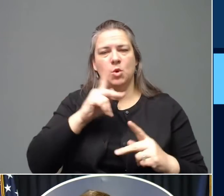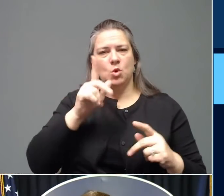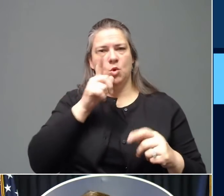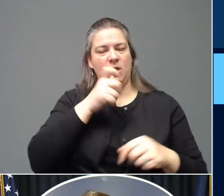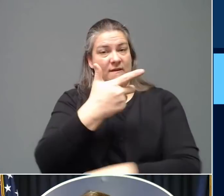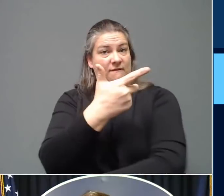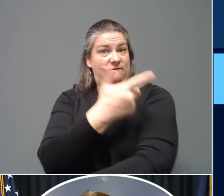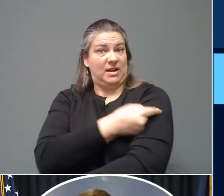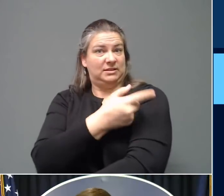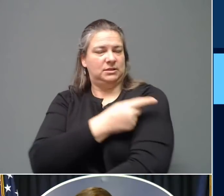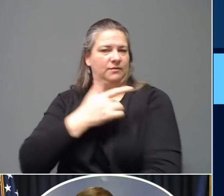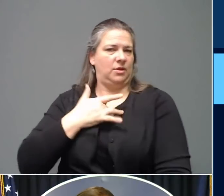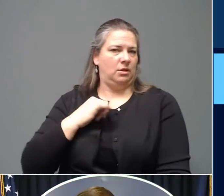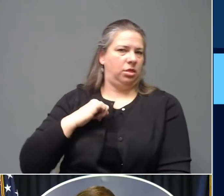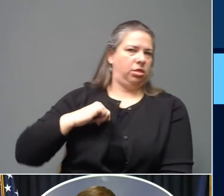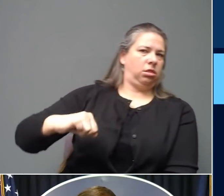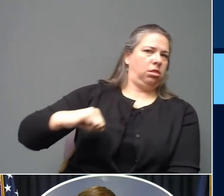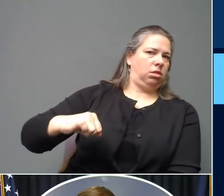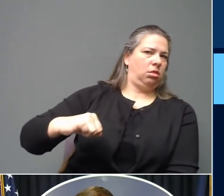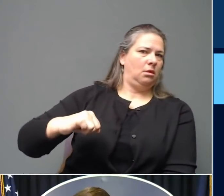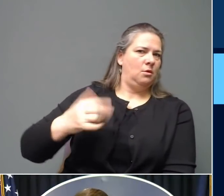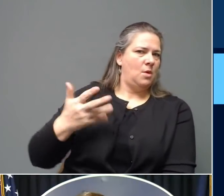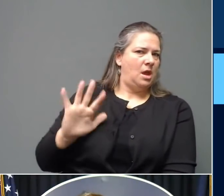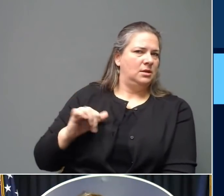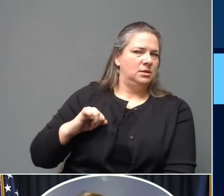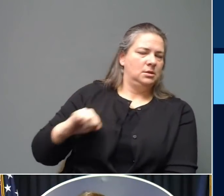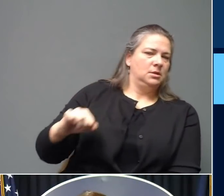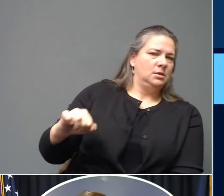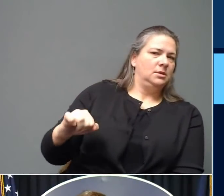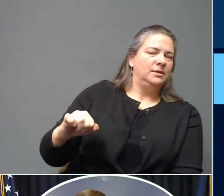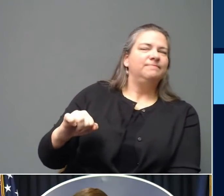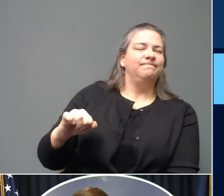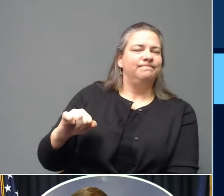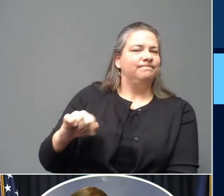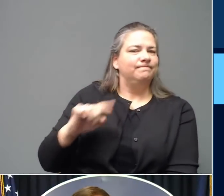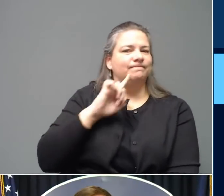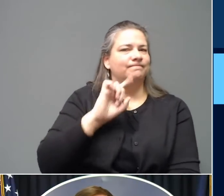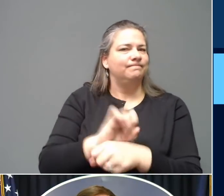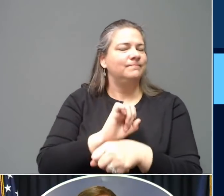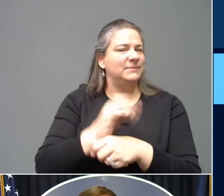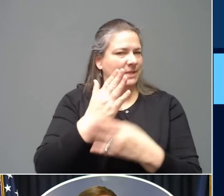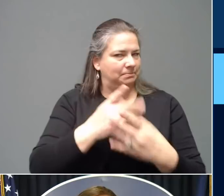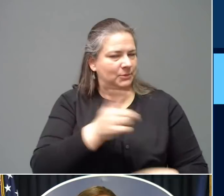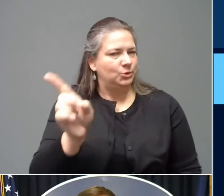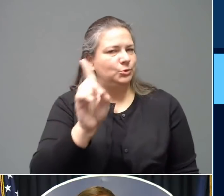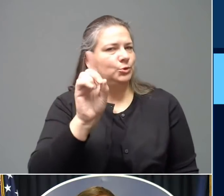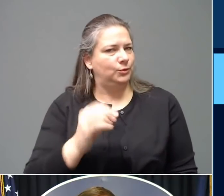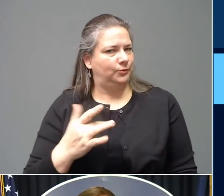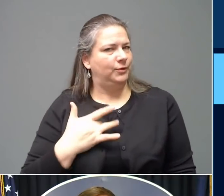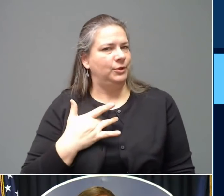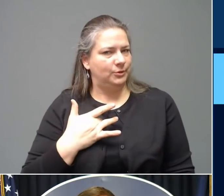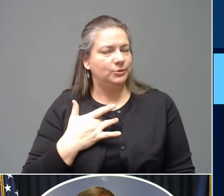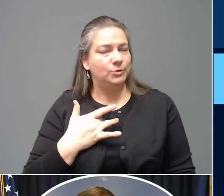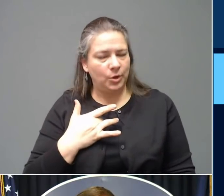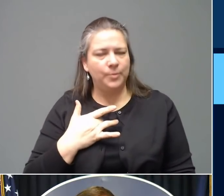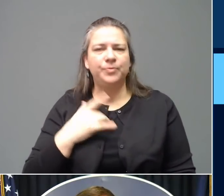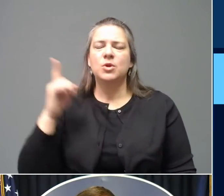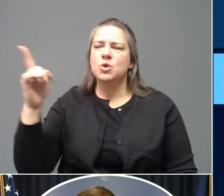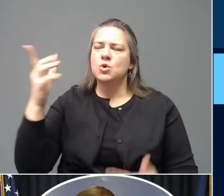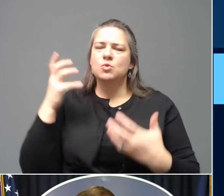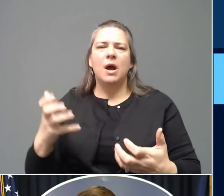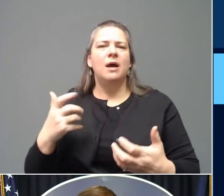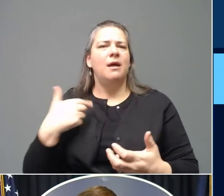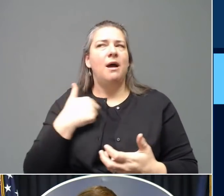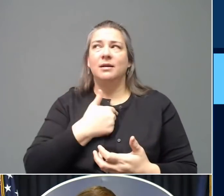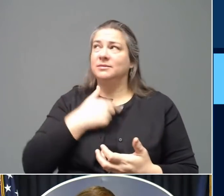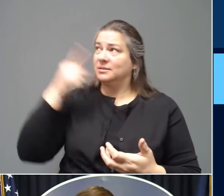long-term care. And so they tell me and Dr. Stack and others to continue to message about the safety